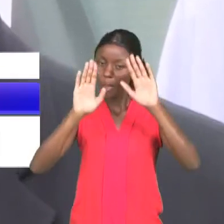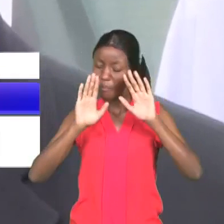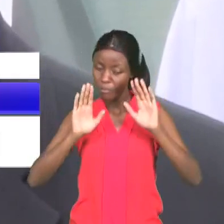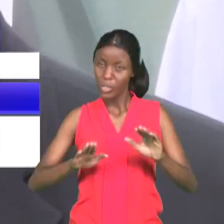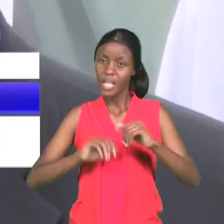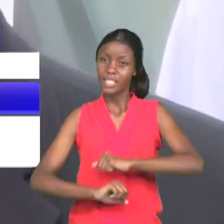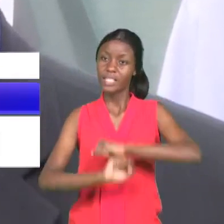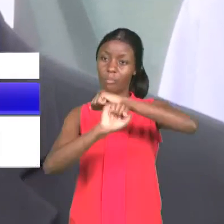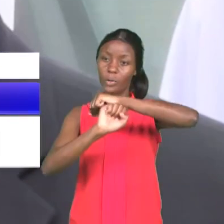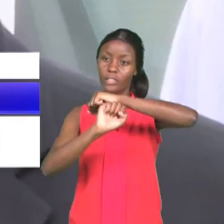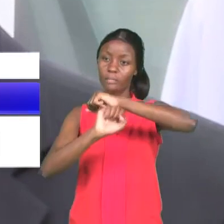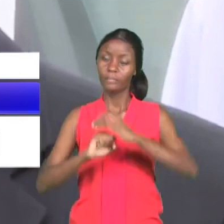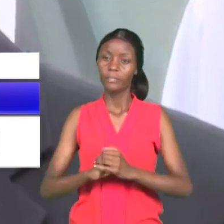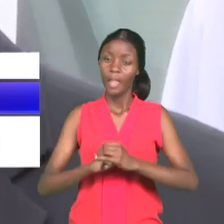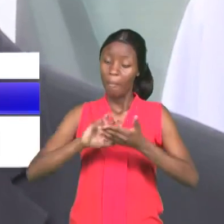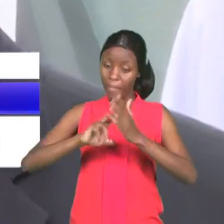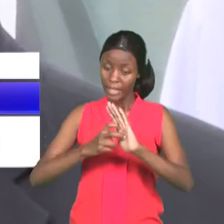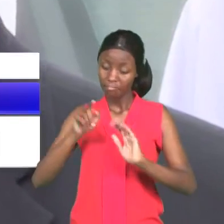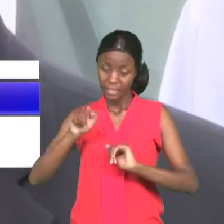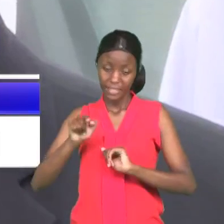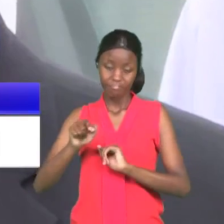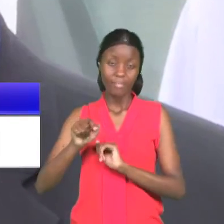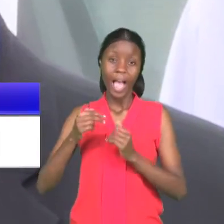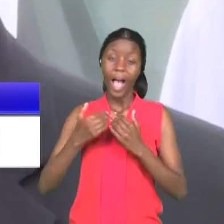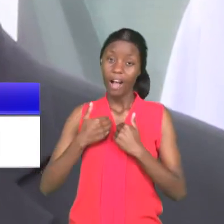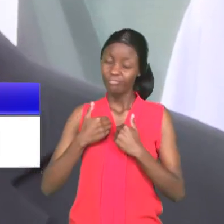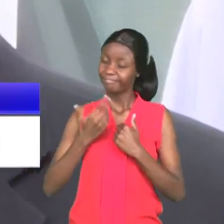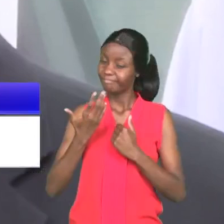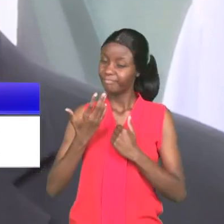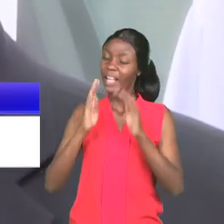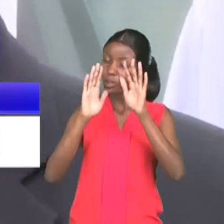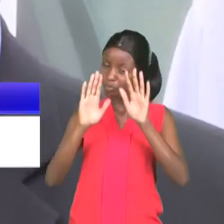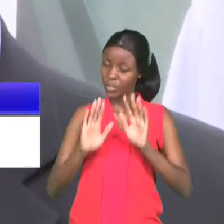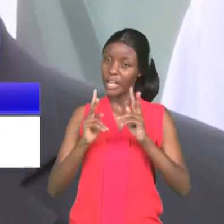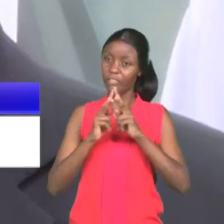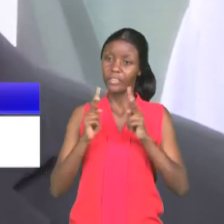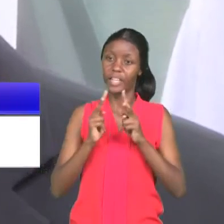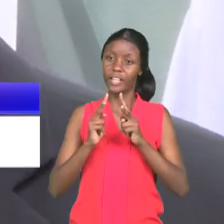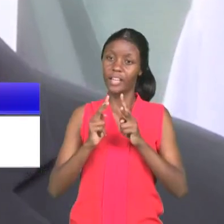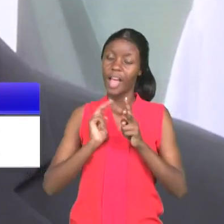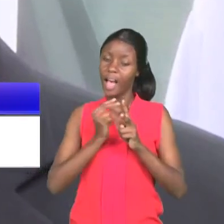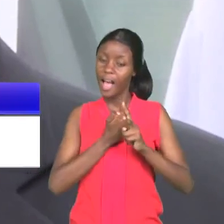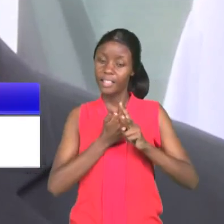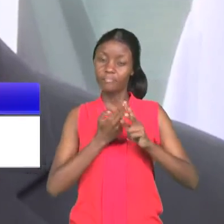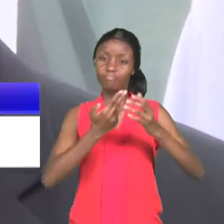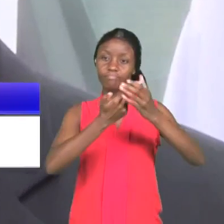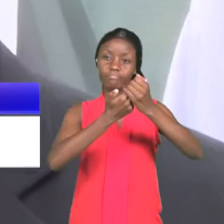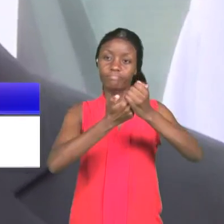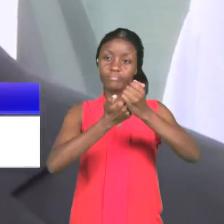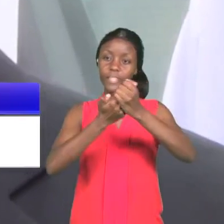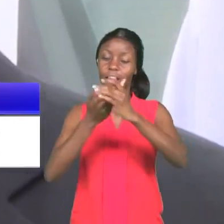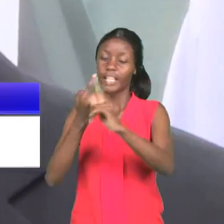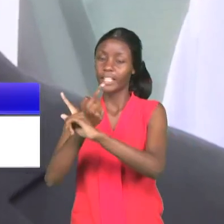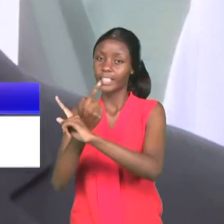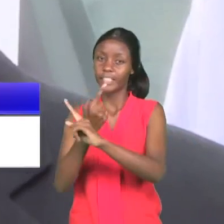we can give them. And it's for this reason why we felt that it is important for us to partner with various organizations,